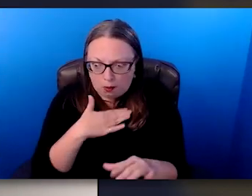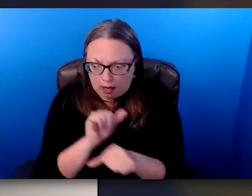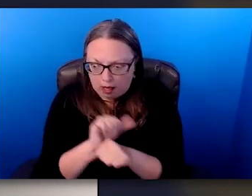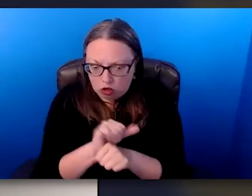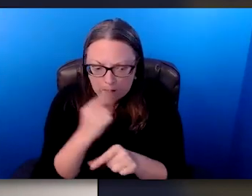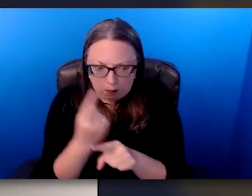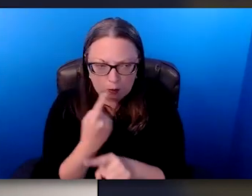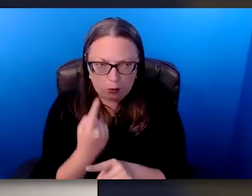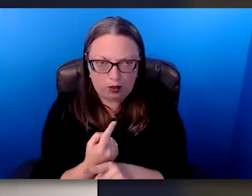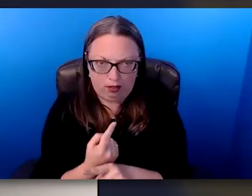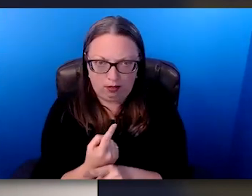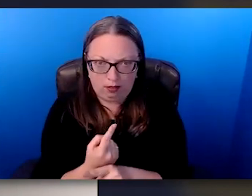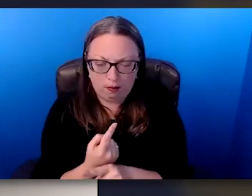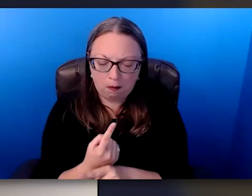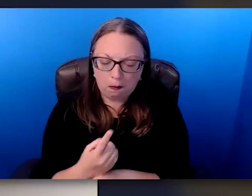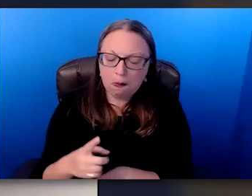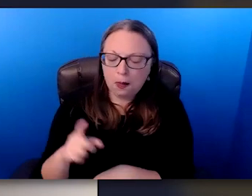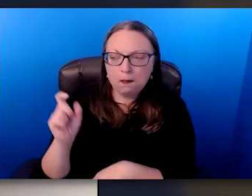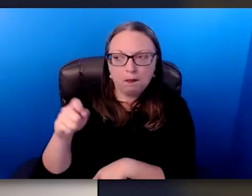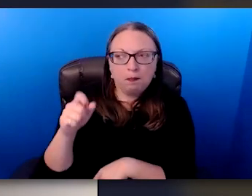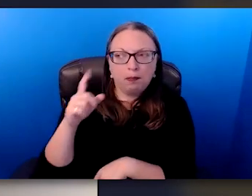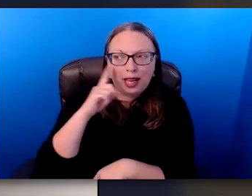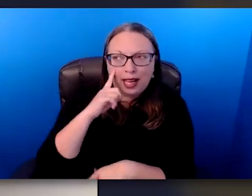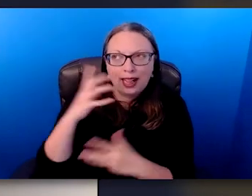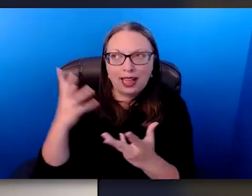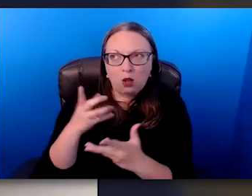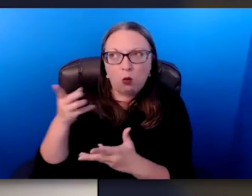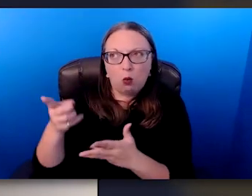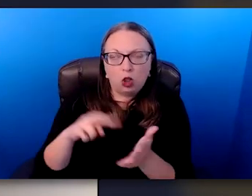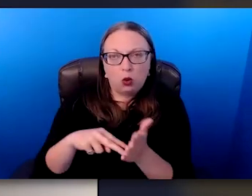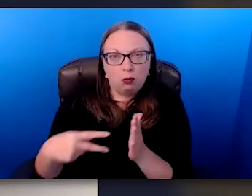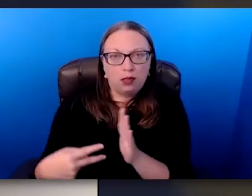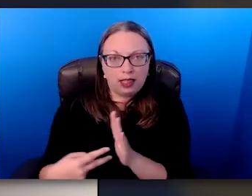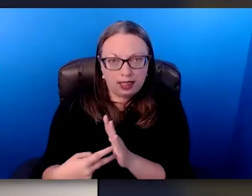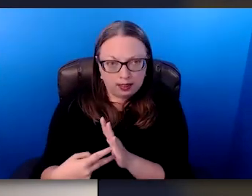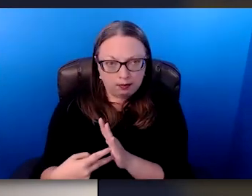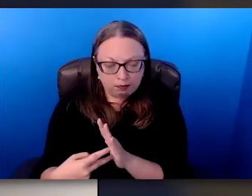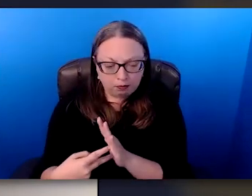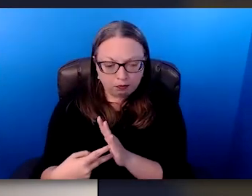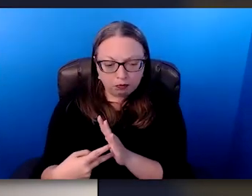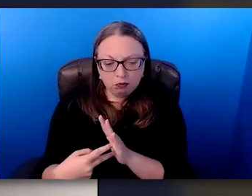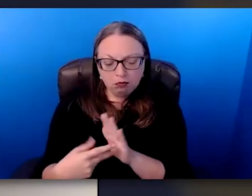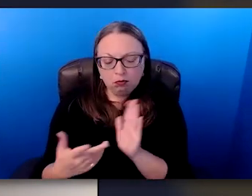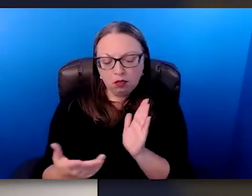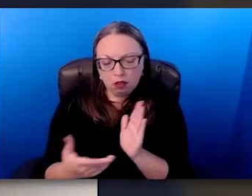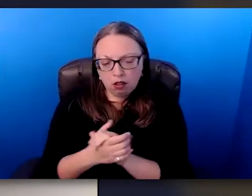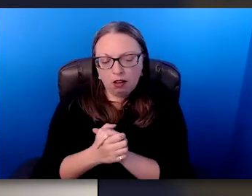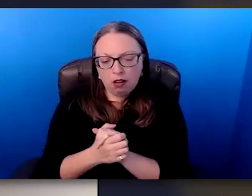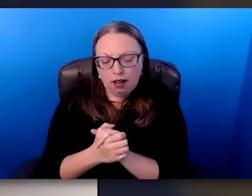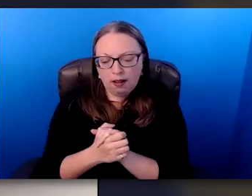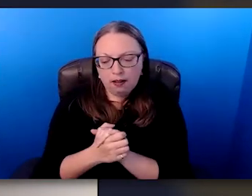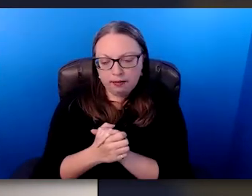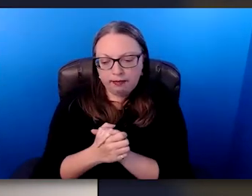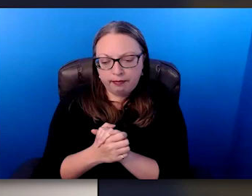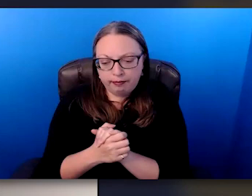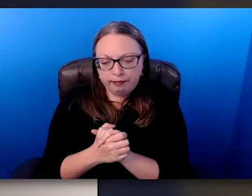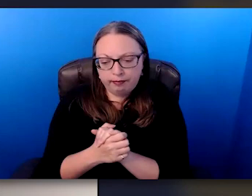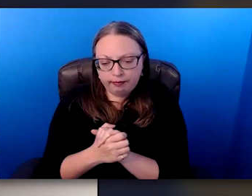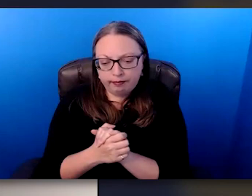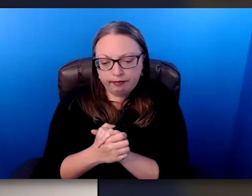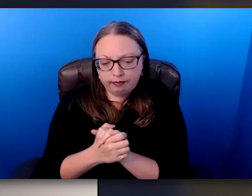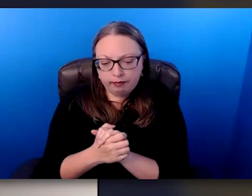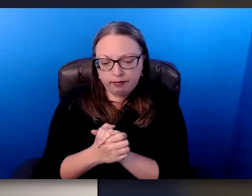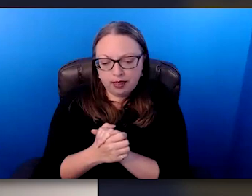Mm-hmm. Yeah. And I think what you're speaking to is the, you know, there is a sort of a